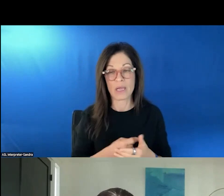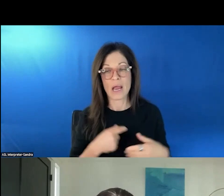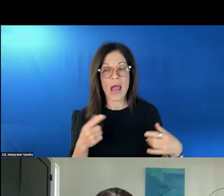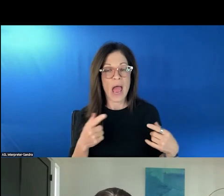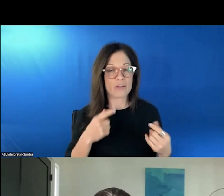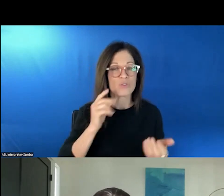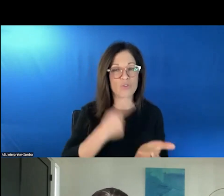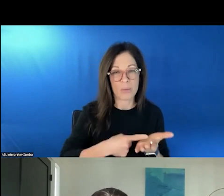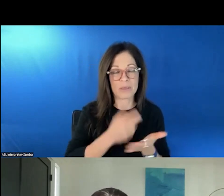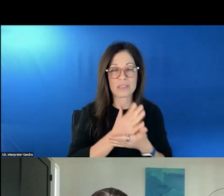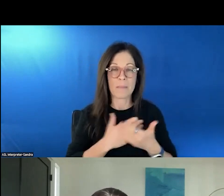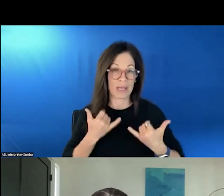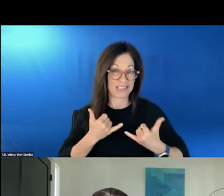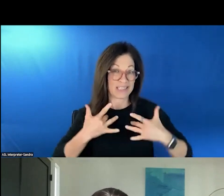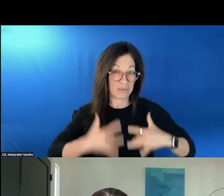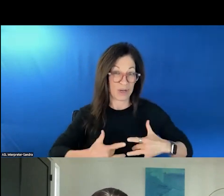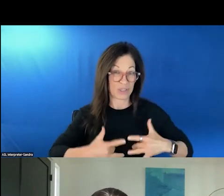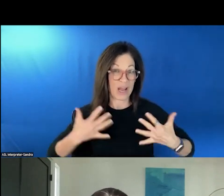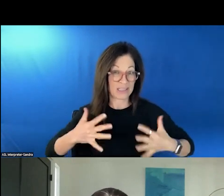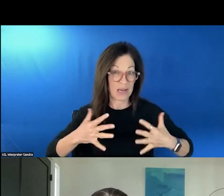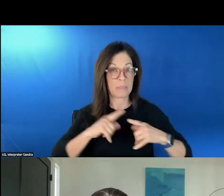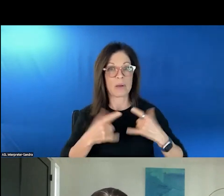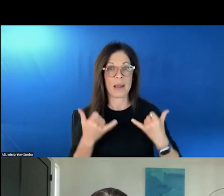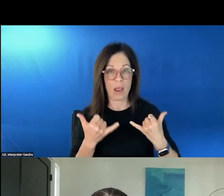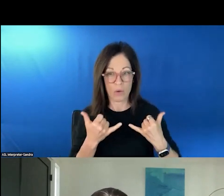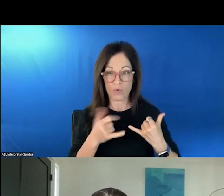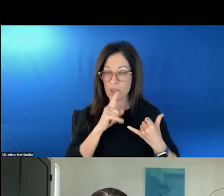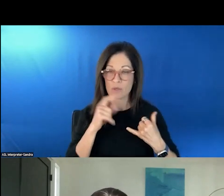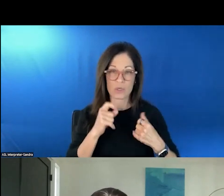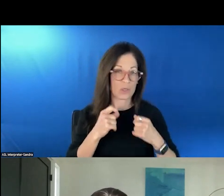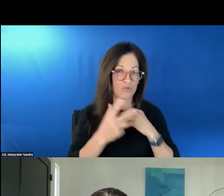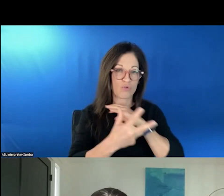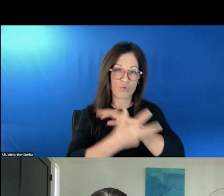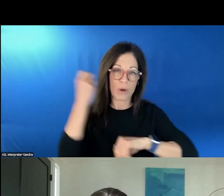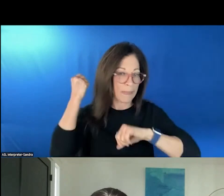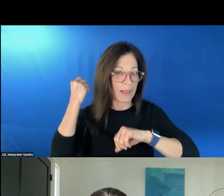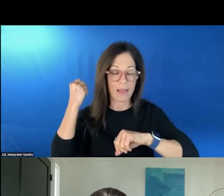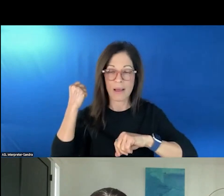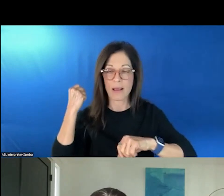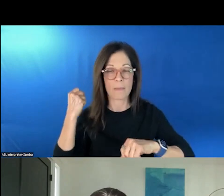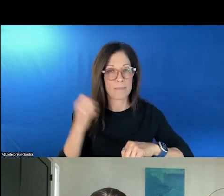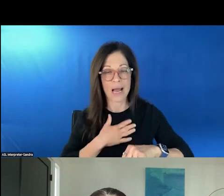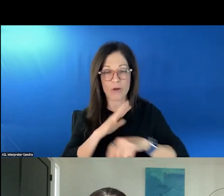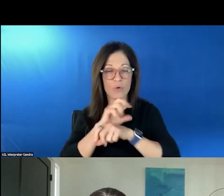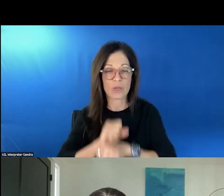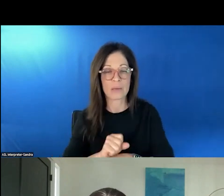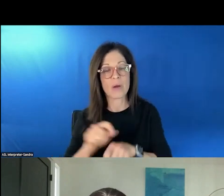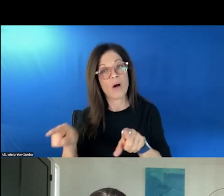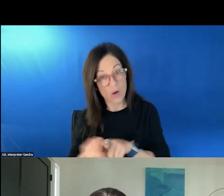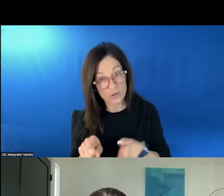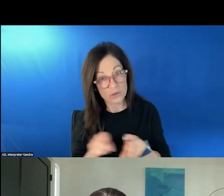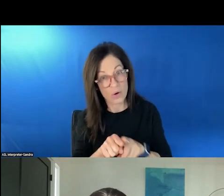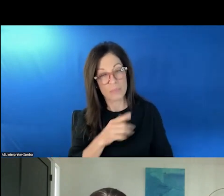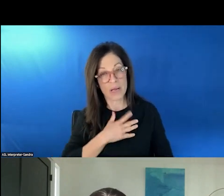existing depression and anxiety. But again, this really just ripping away of routine, but also of,